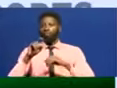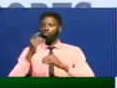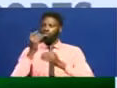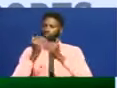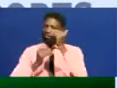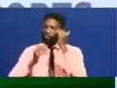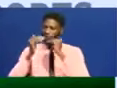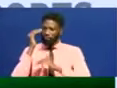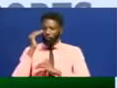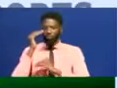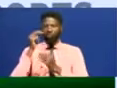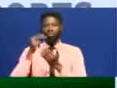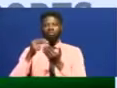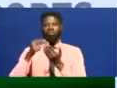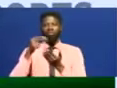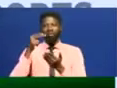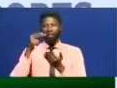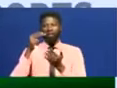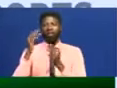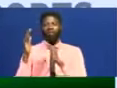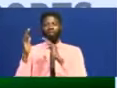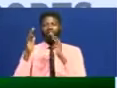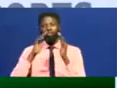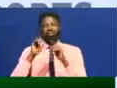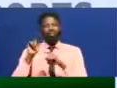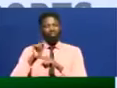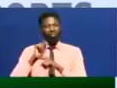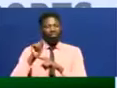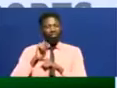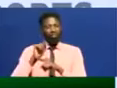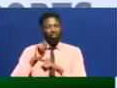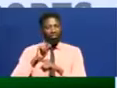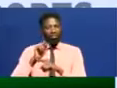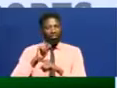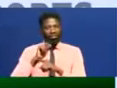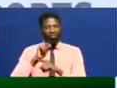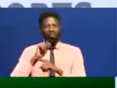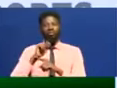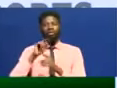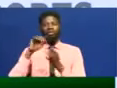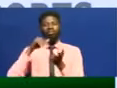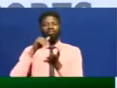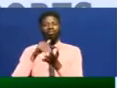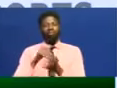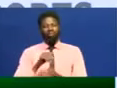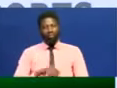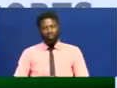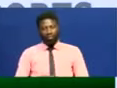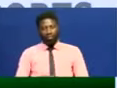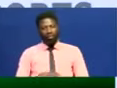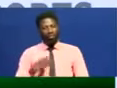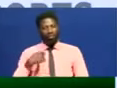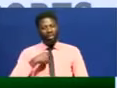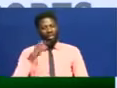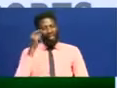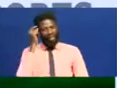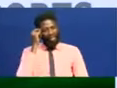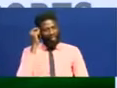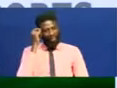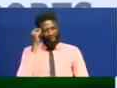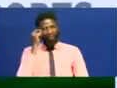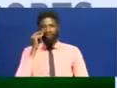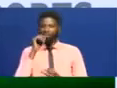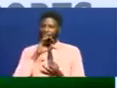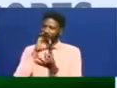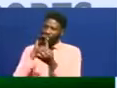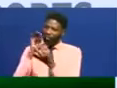training facility at Kamarin. Coherence, thought, logic, master plan. And